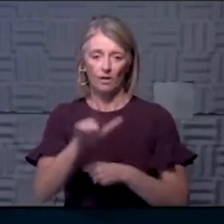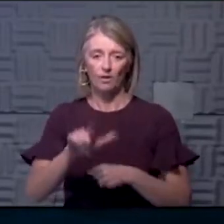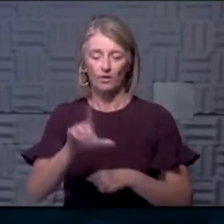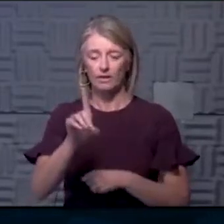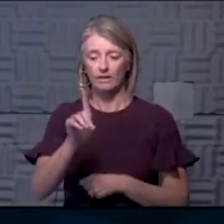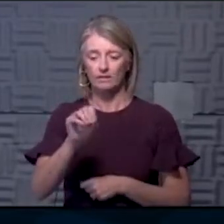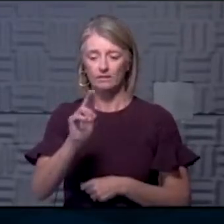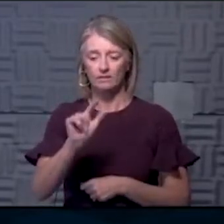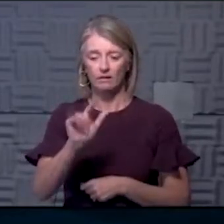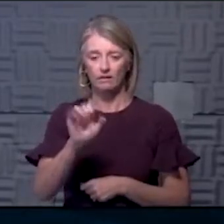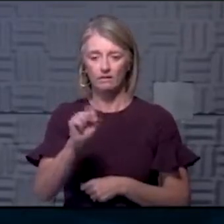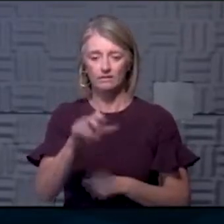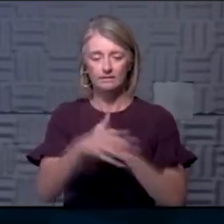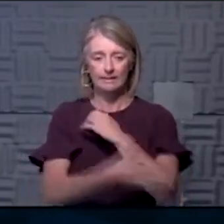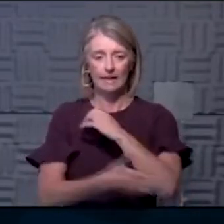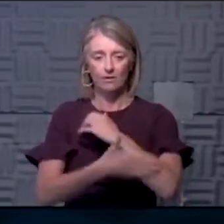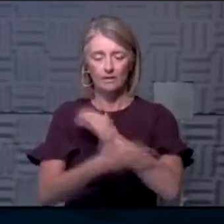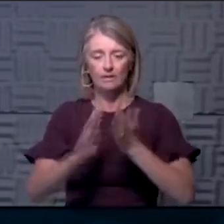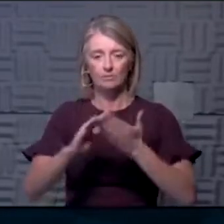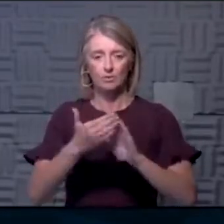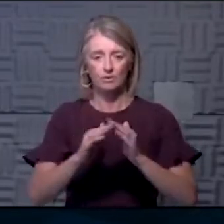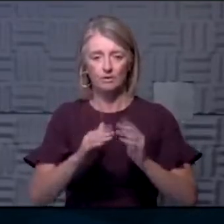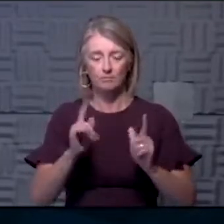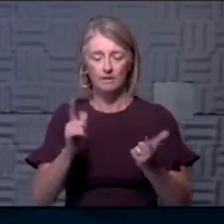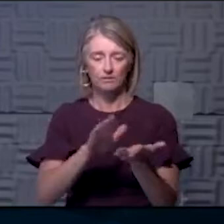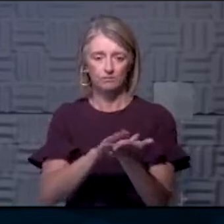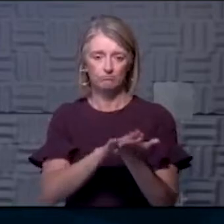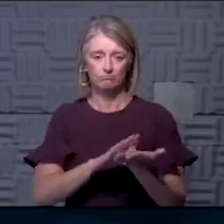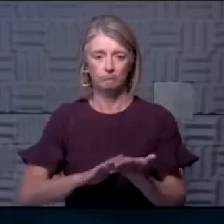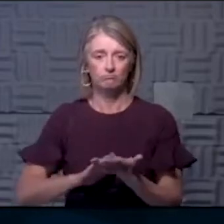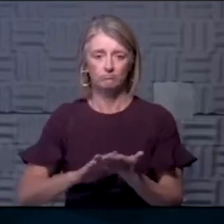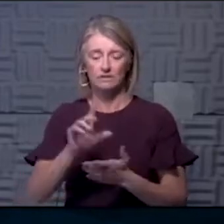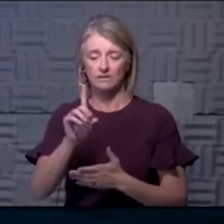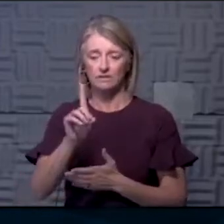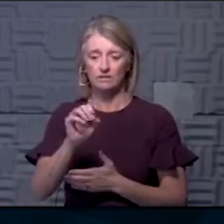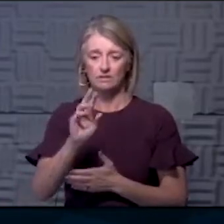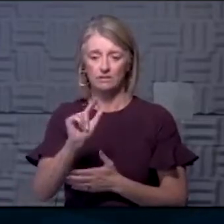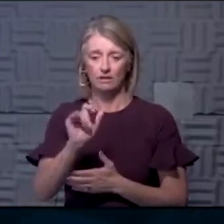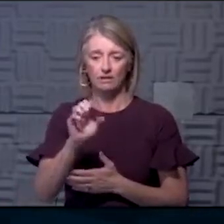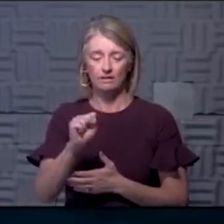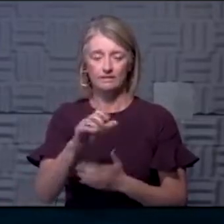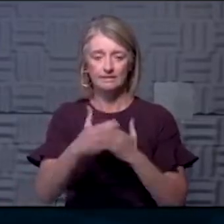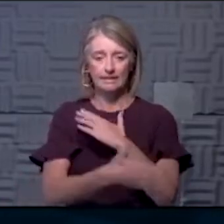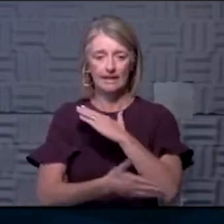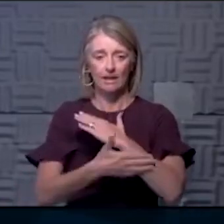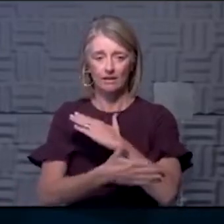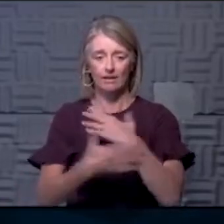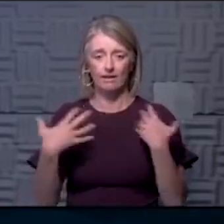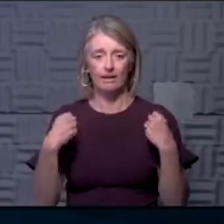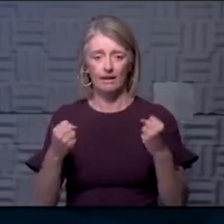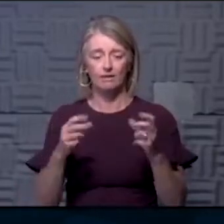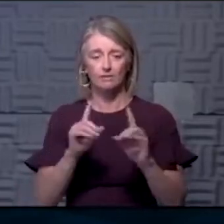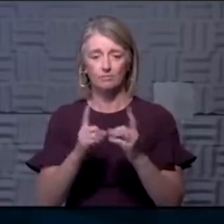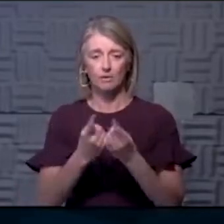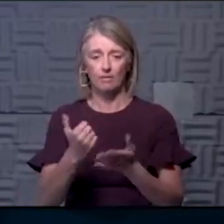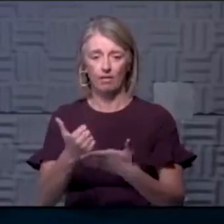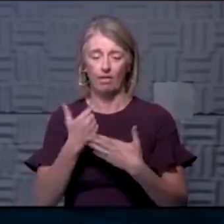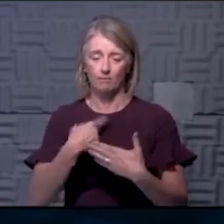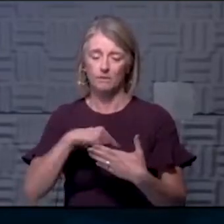County community. I think big kudos need to go out to the Douglas County Health Department for all their hard work to get us to that point as